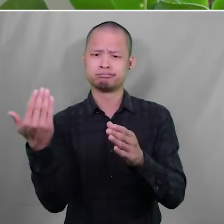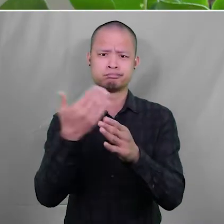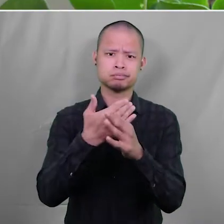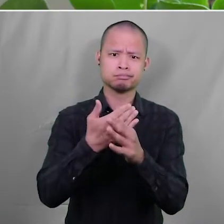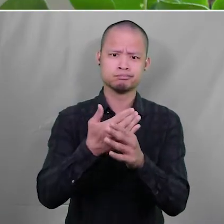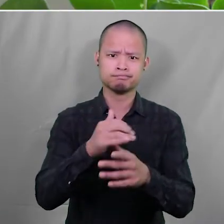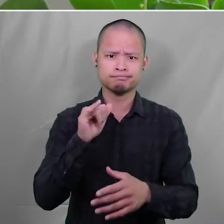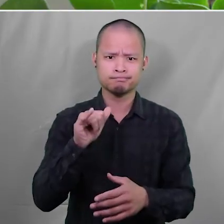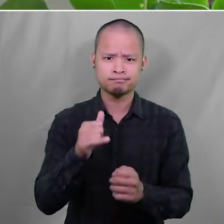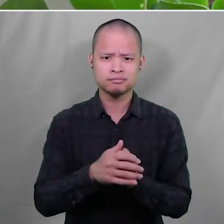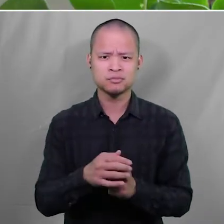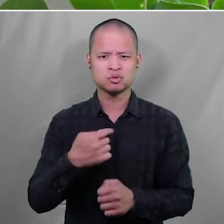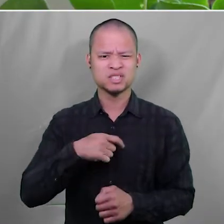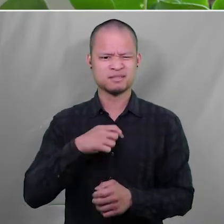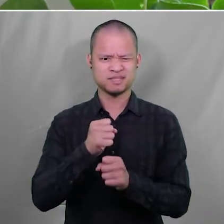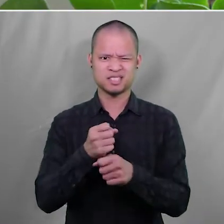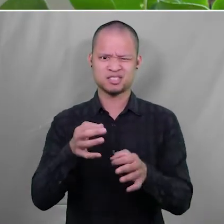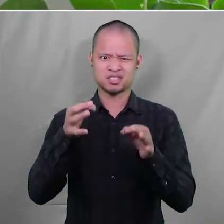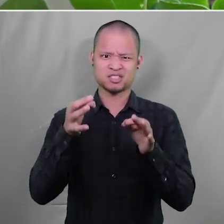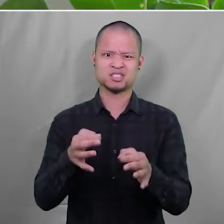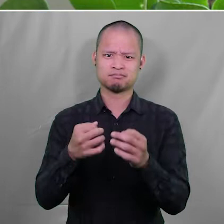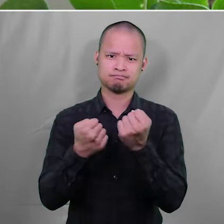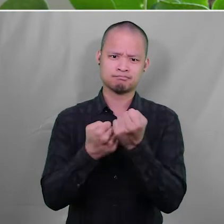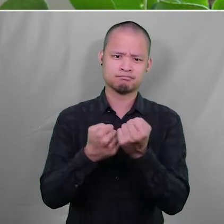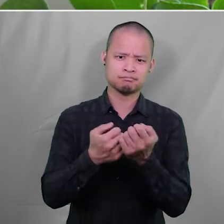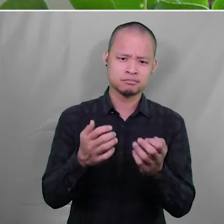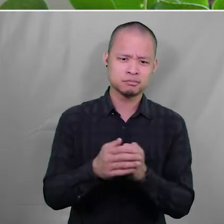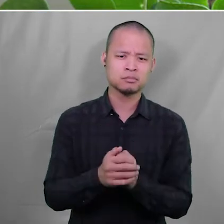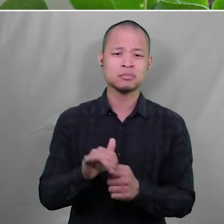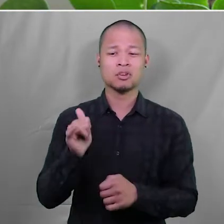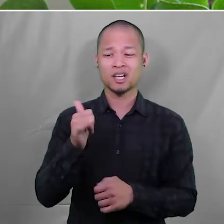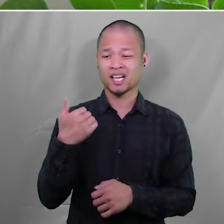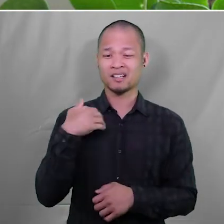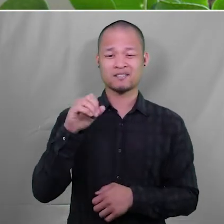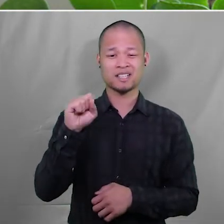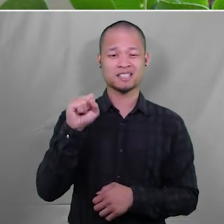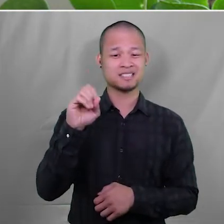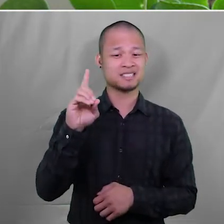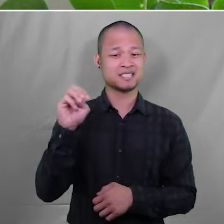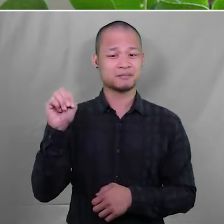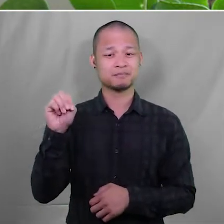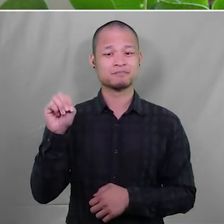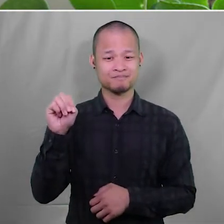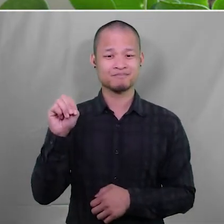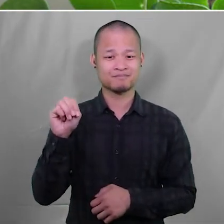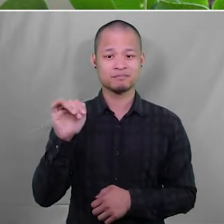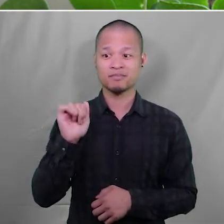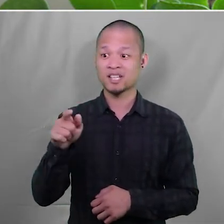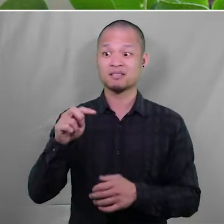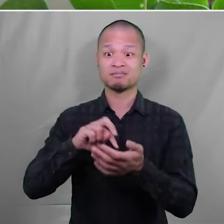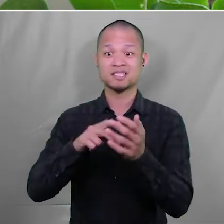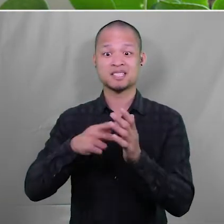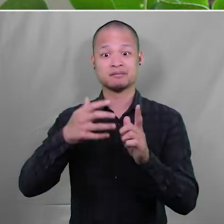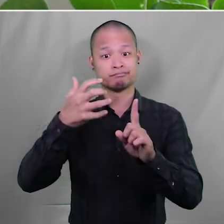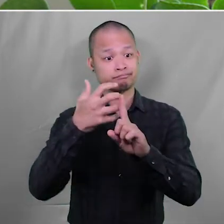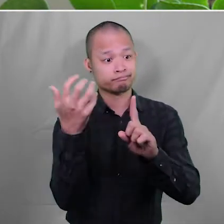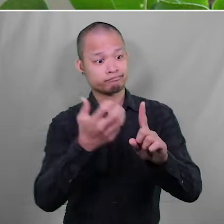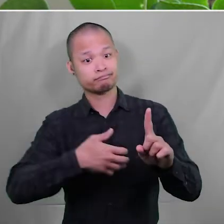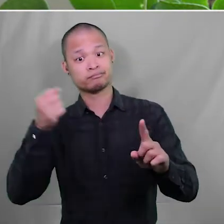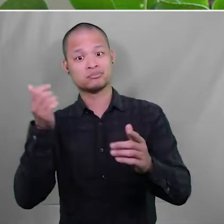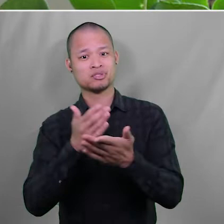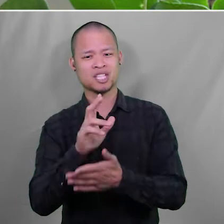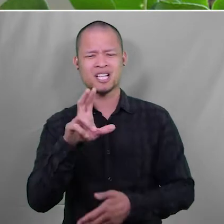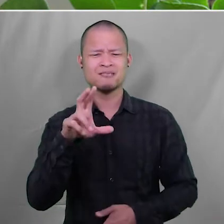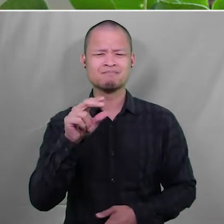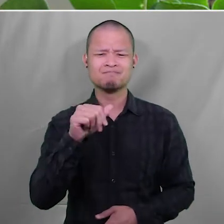because someone may need support to make decisions and may even have a substitute decision maker, this doesn't mean that their